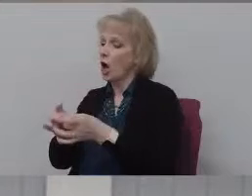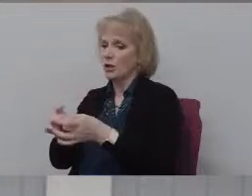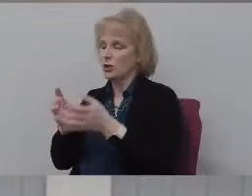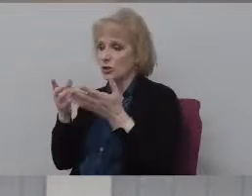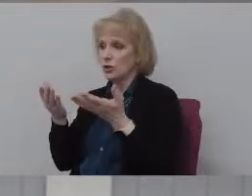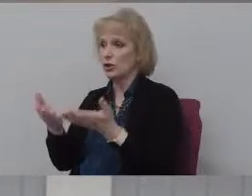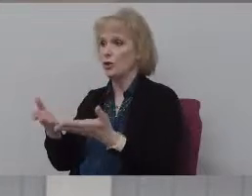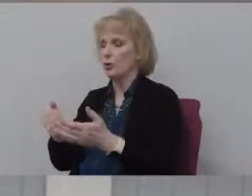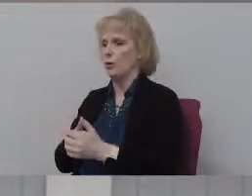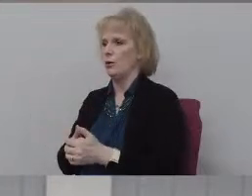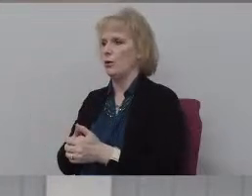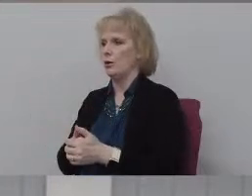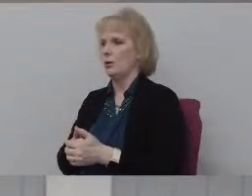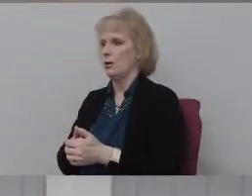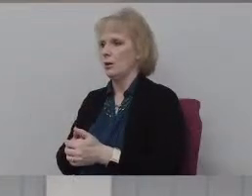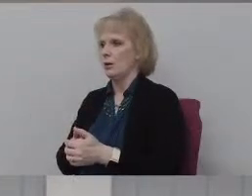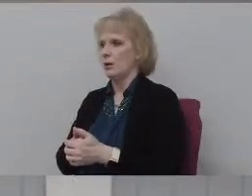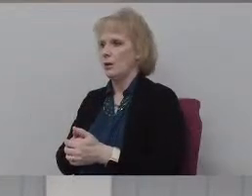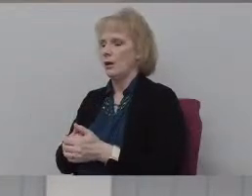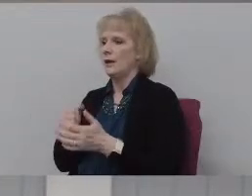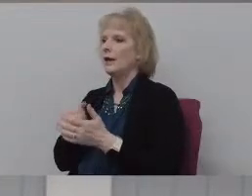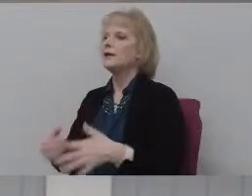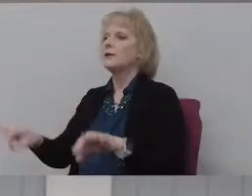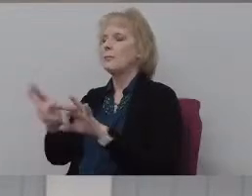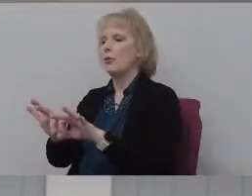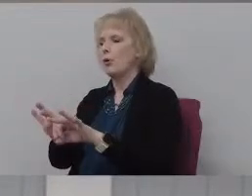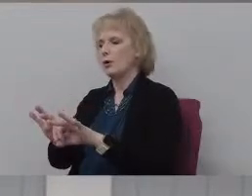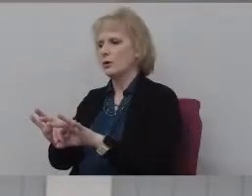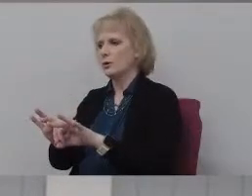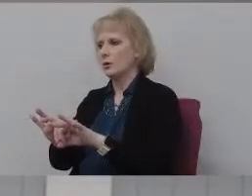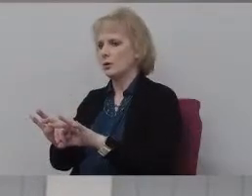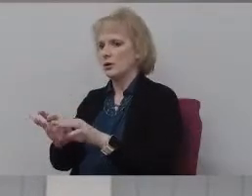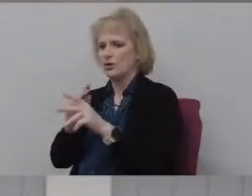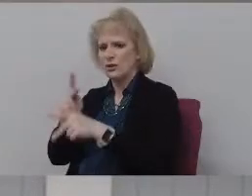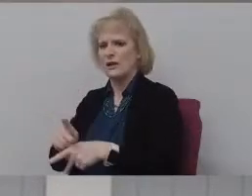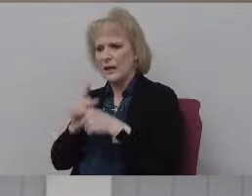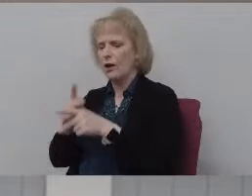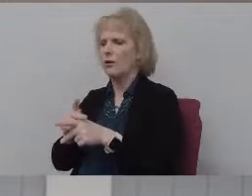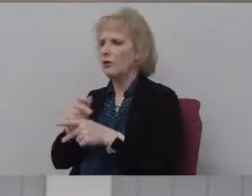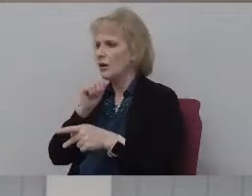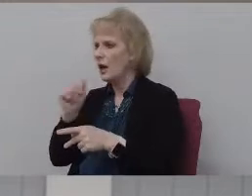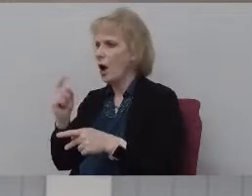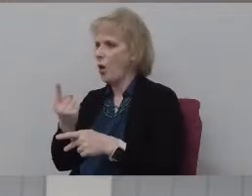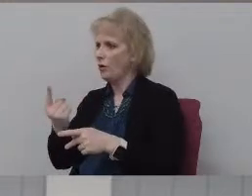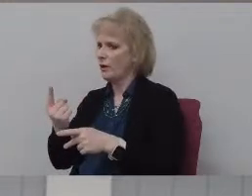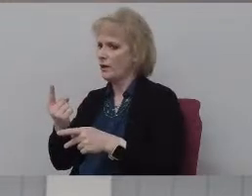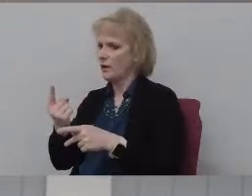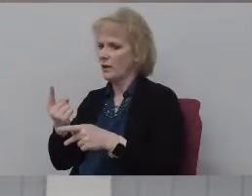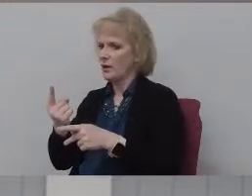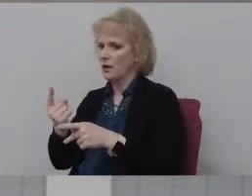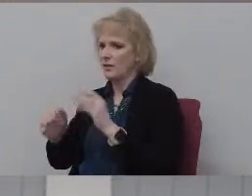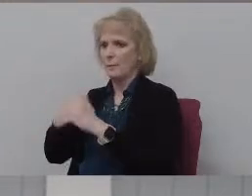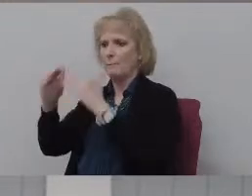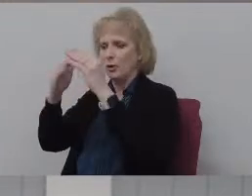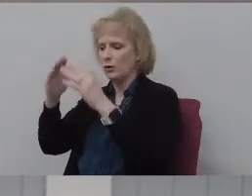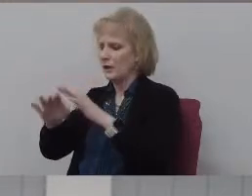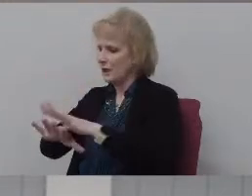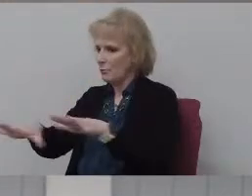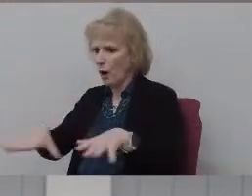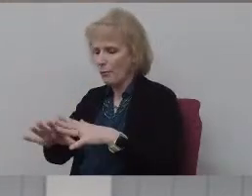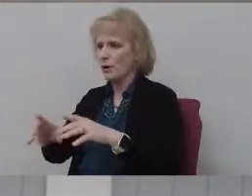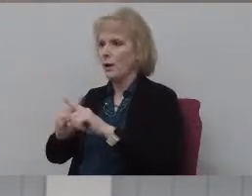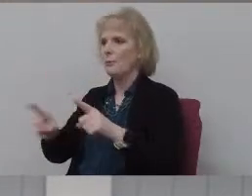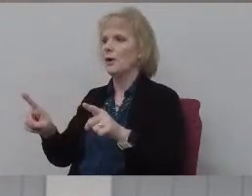Take some ownership in this place. It's vital to the care not only of the property of the building property, but also the care